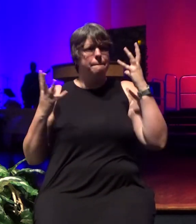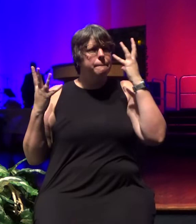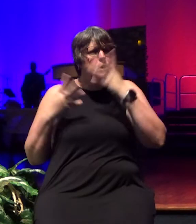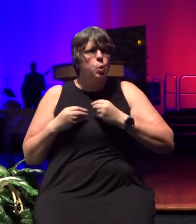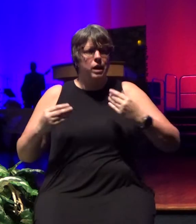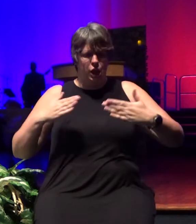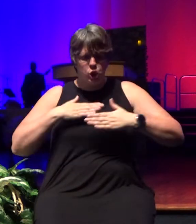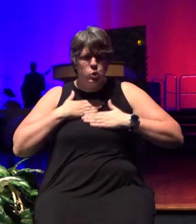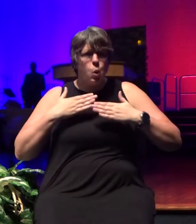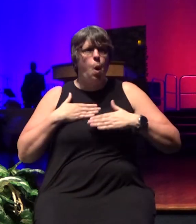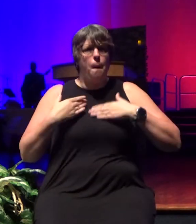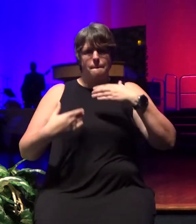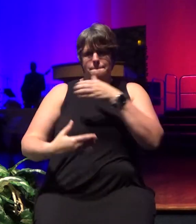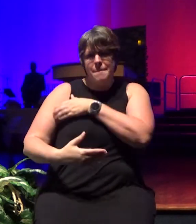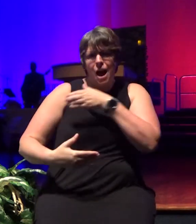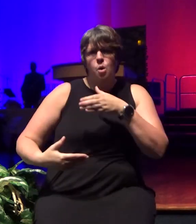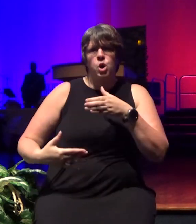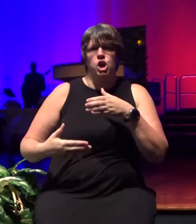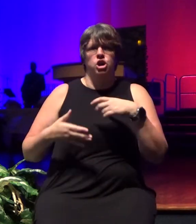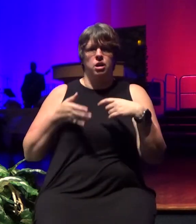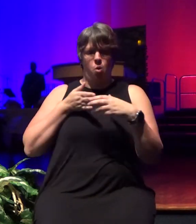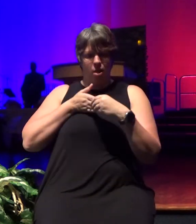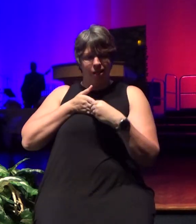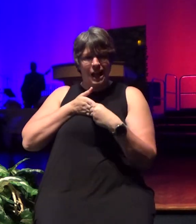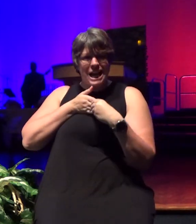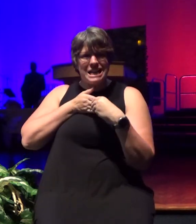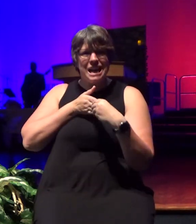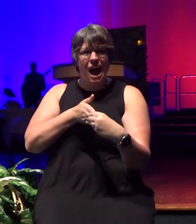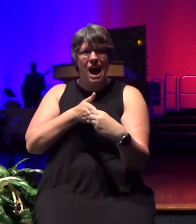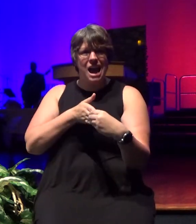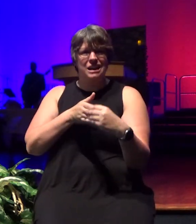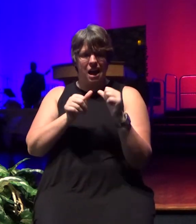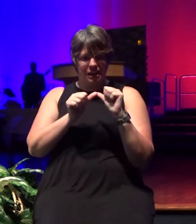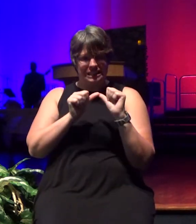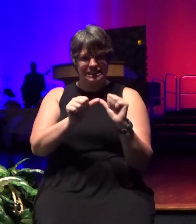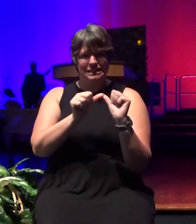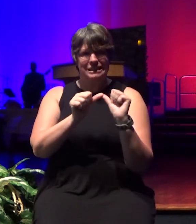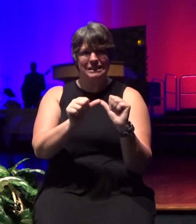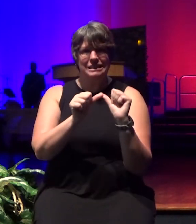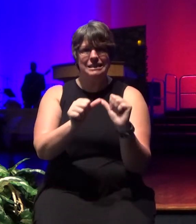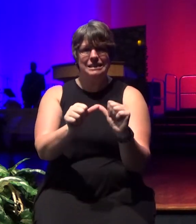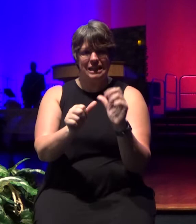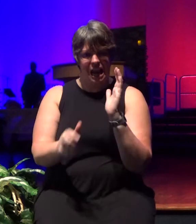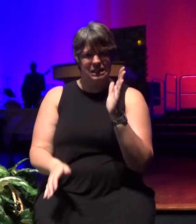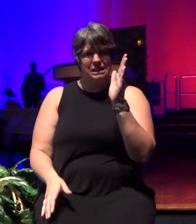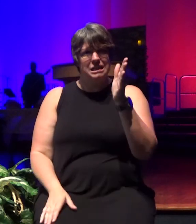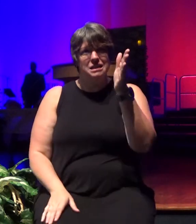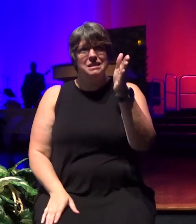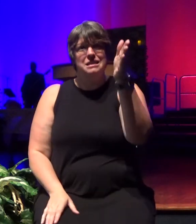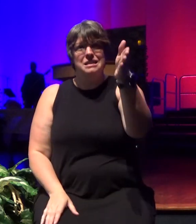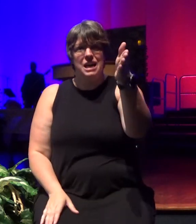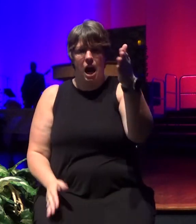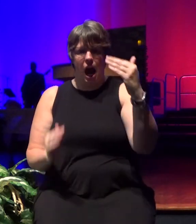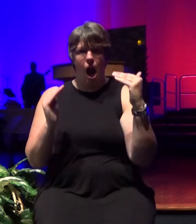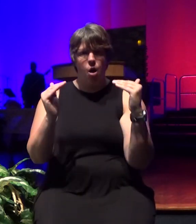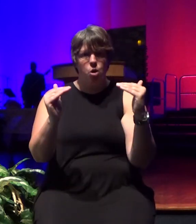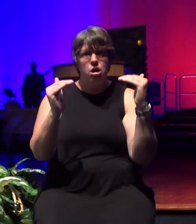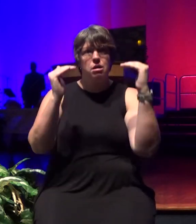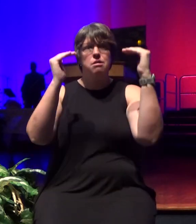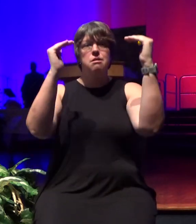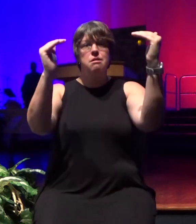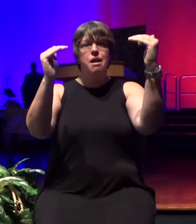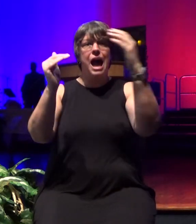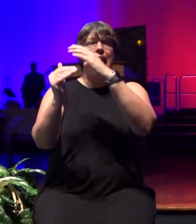lever. And you're not sailing into nothingness. You're sailing into the ocean of